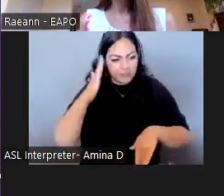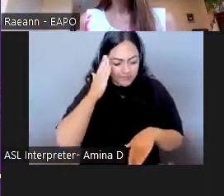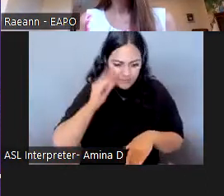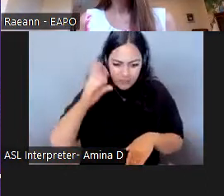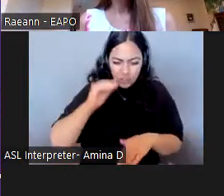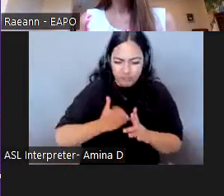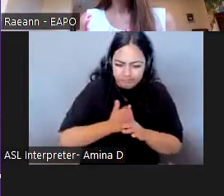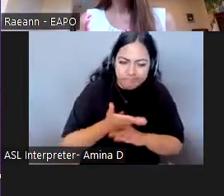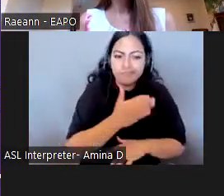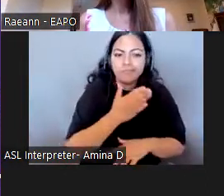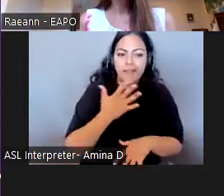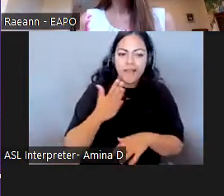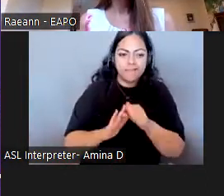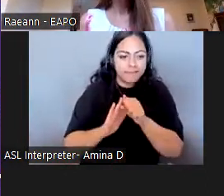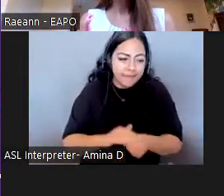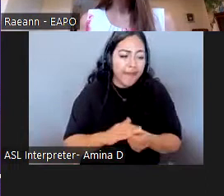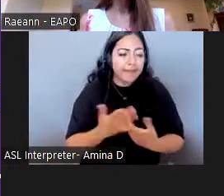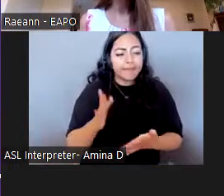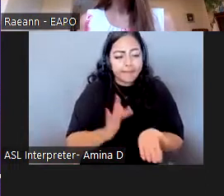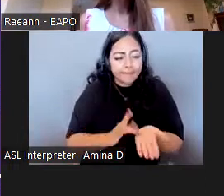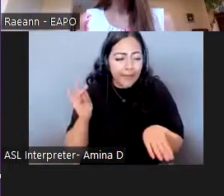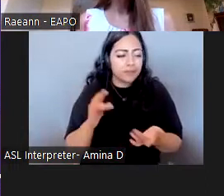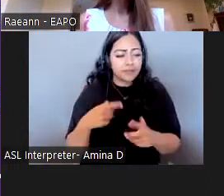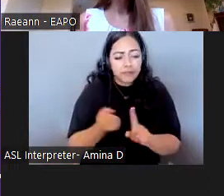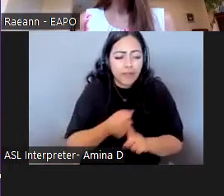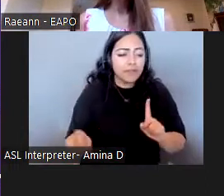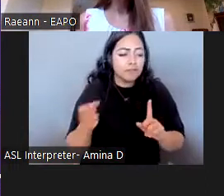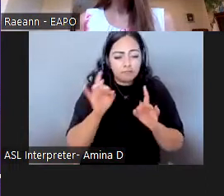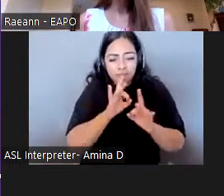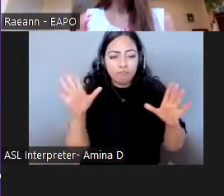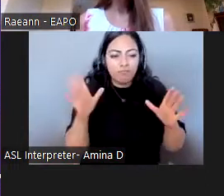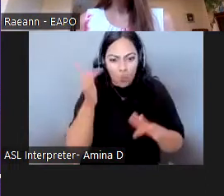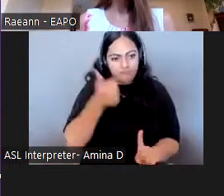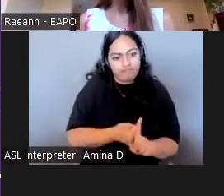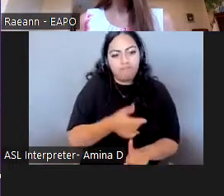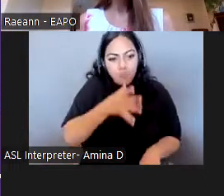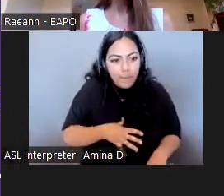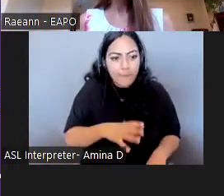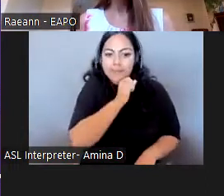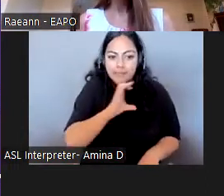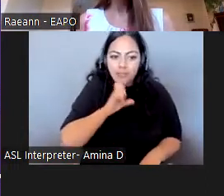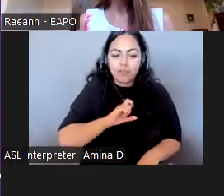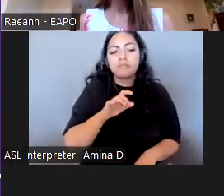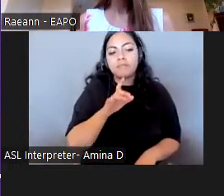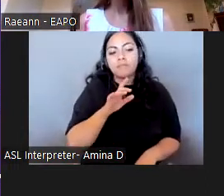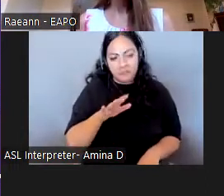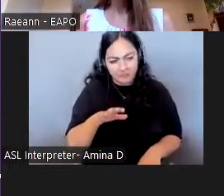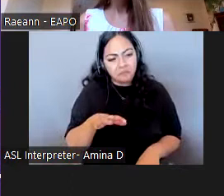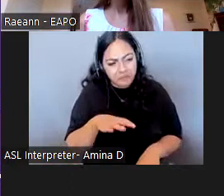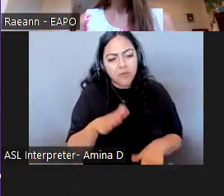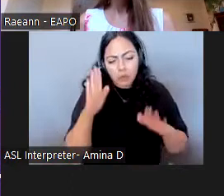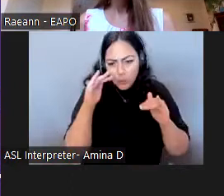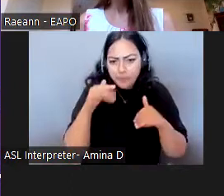as a woman who's 65 years or older. And what we would ask you to do is do monthly meetings with